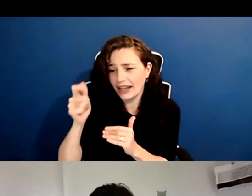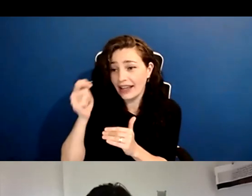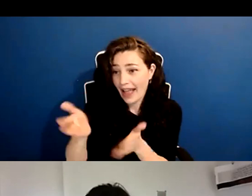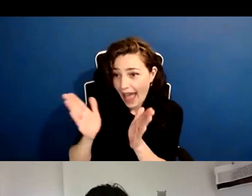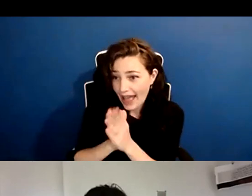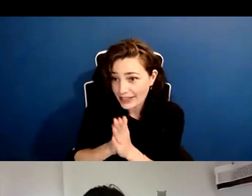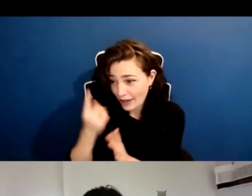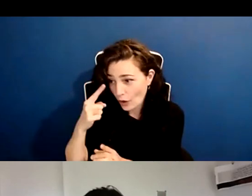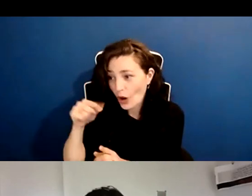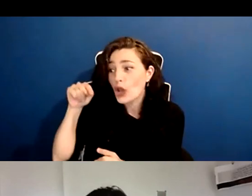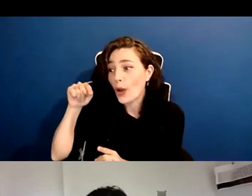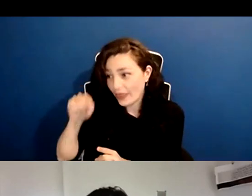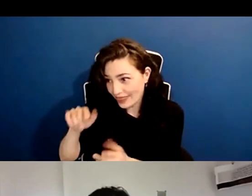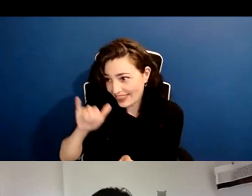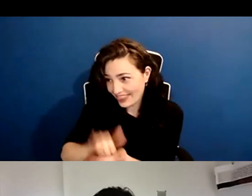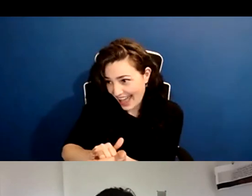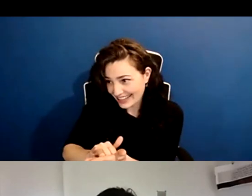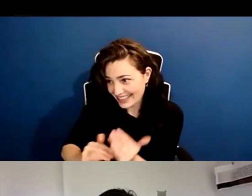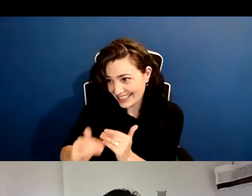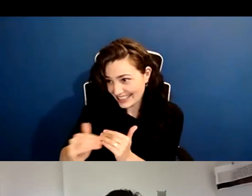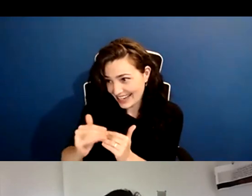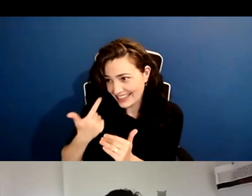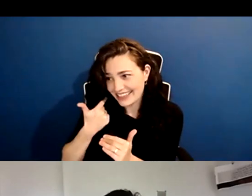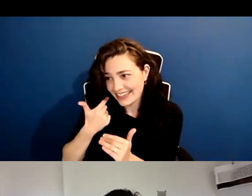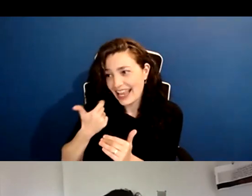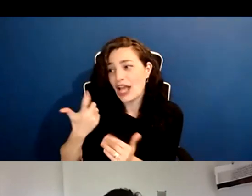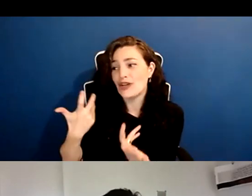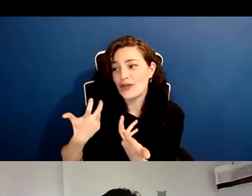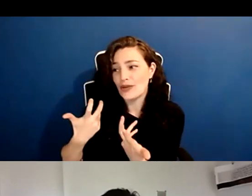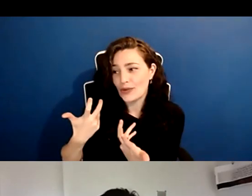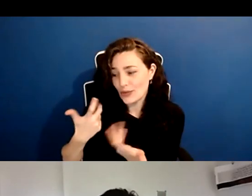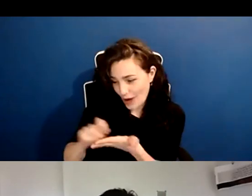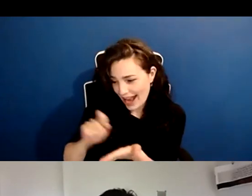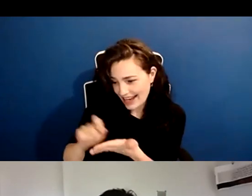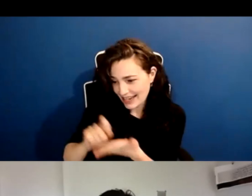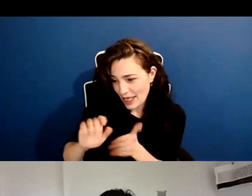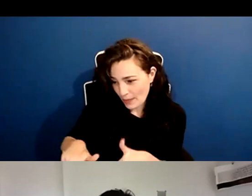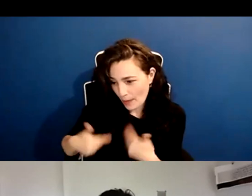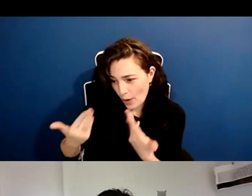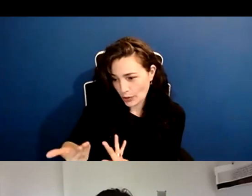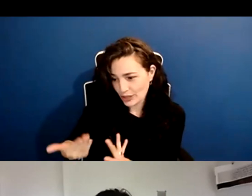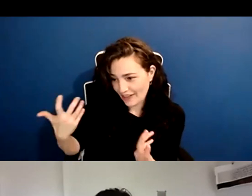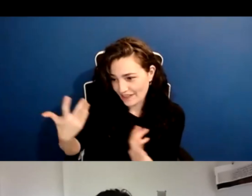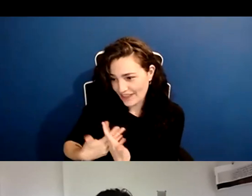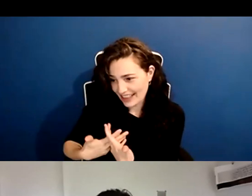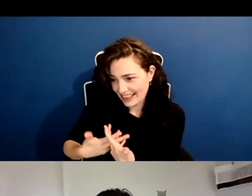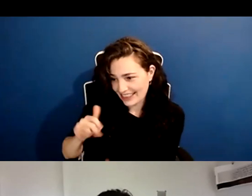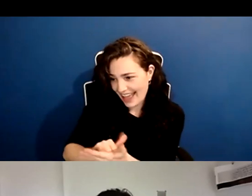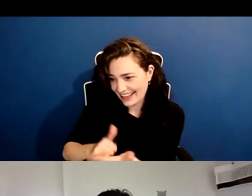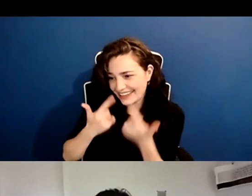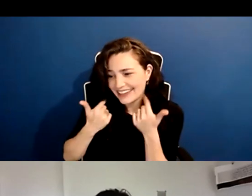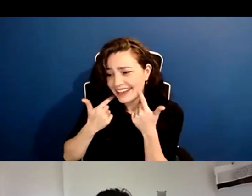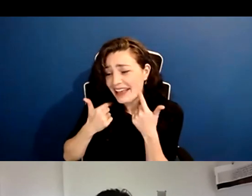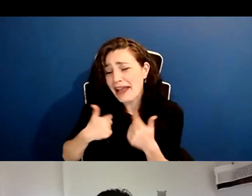can write the proposal to fit that, which I agree, things are gray in terms of